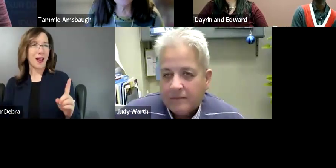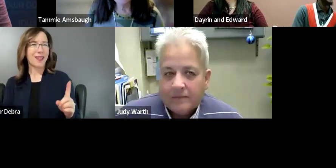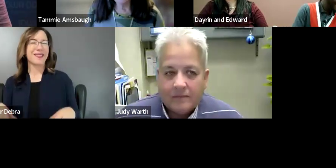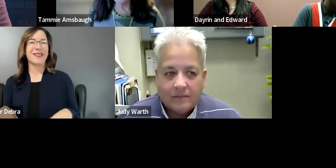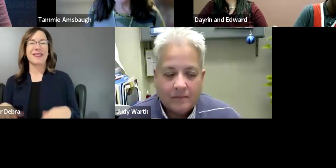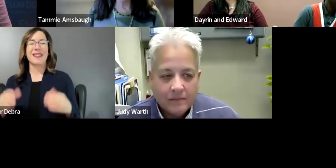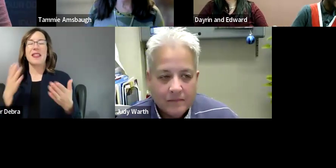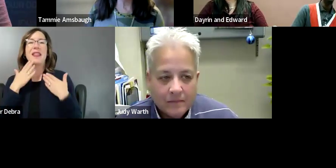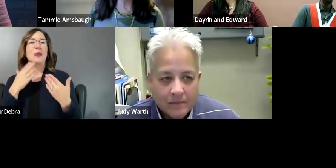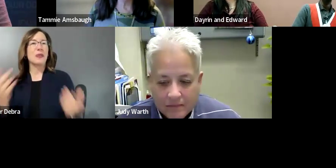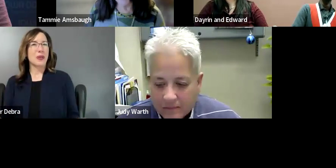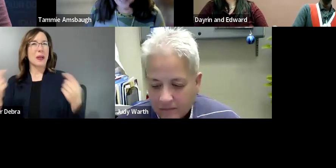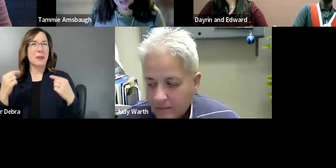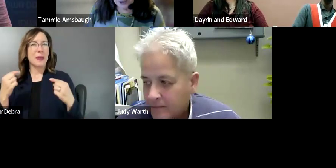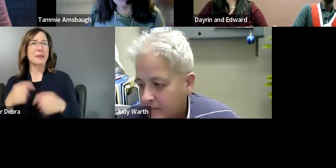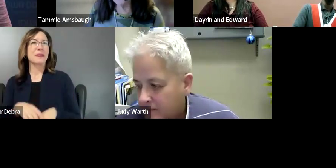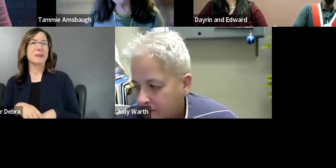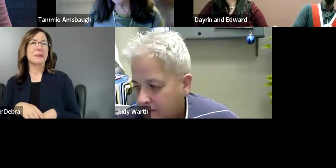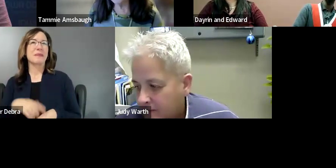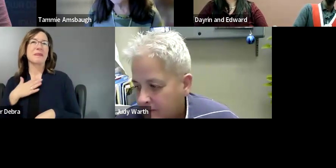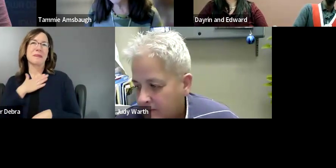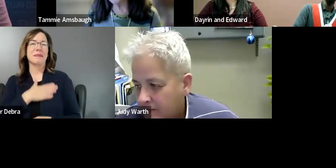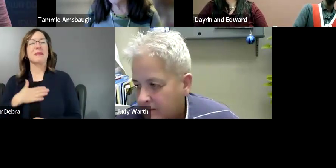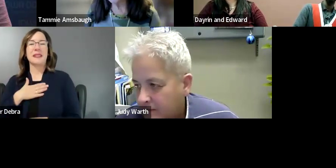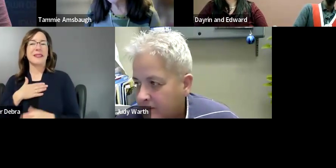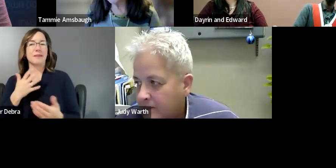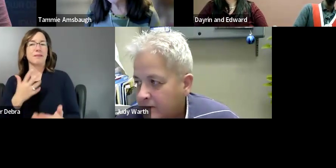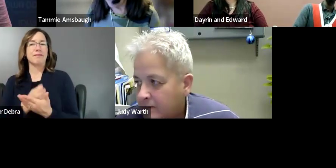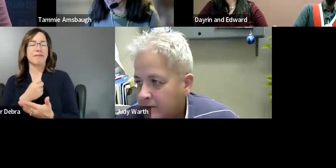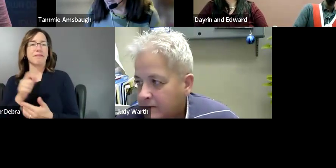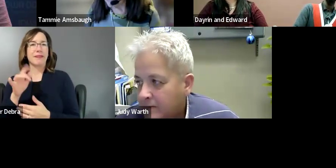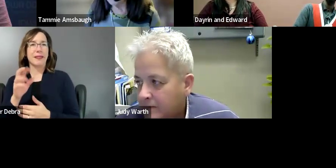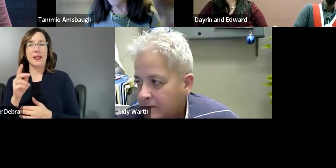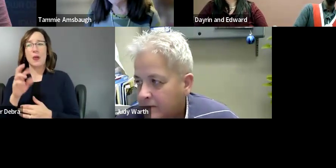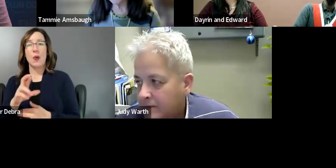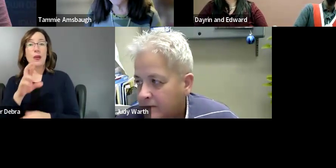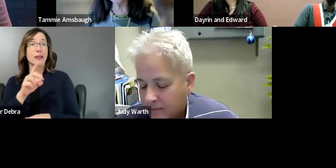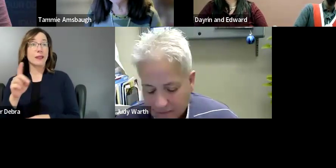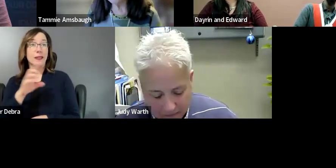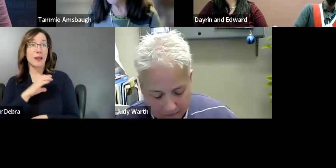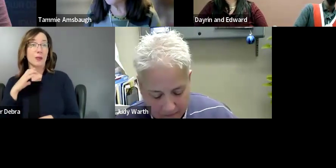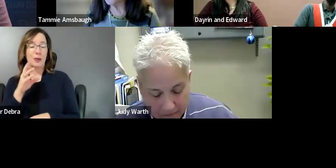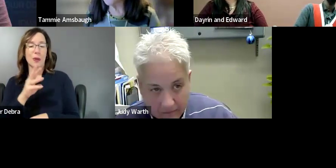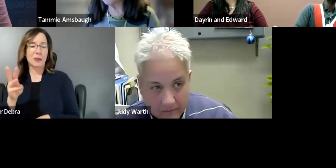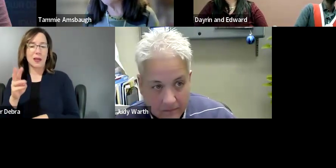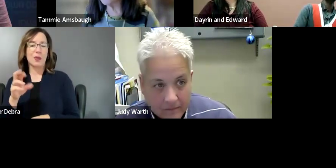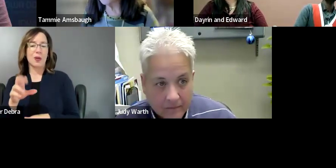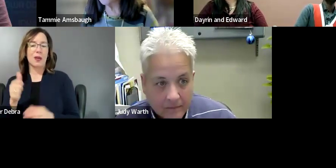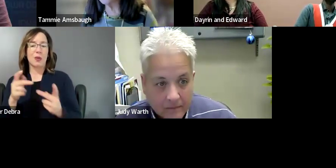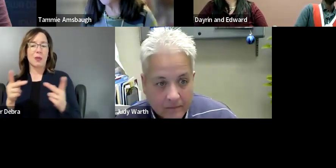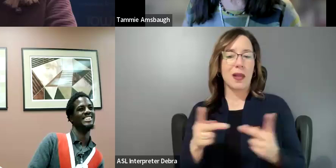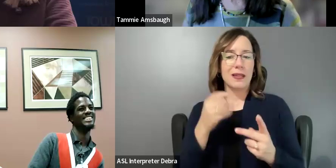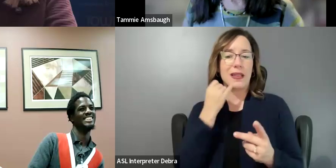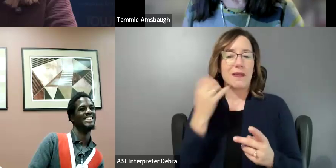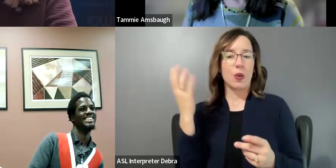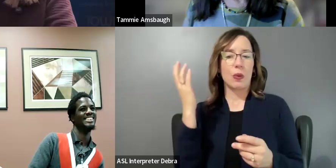for coming. And please do use the links, or you could go to the DD Council website and other places to get that if you missed